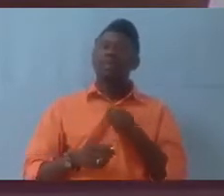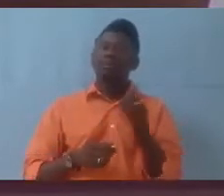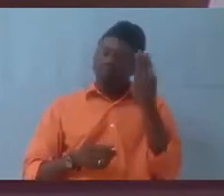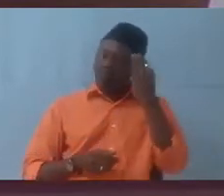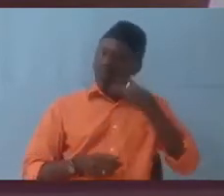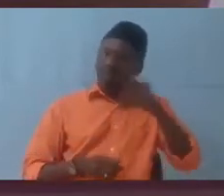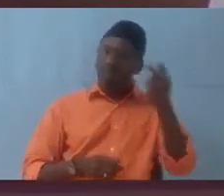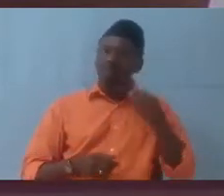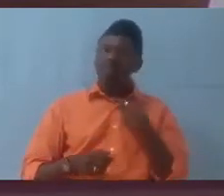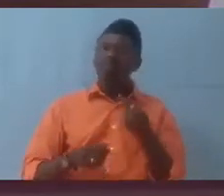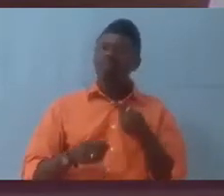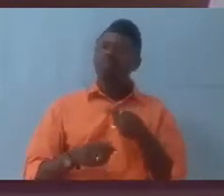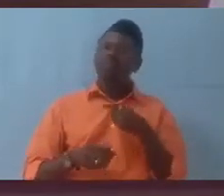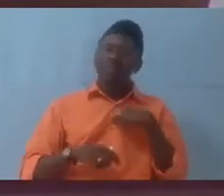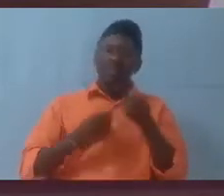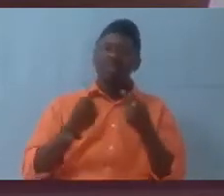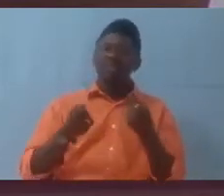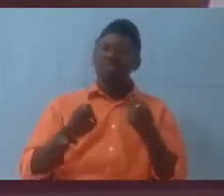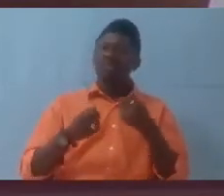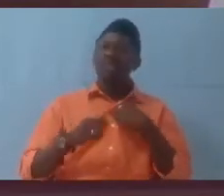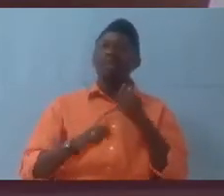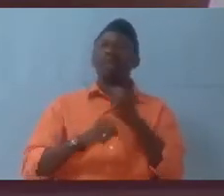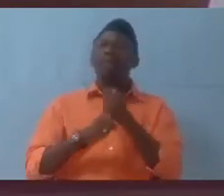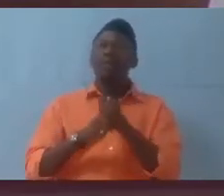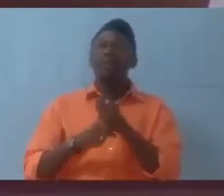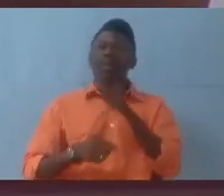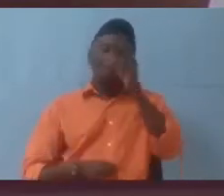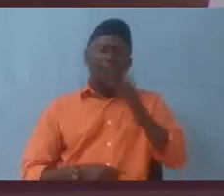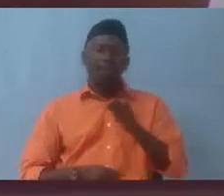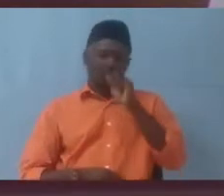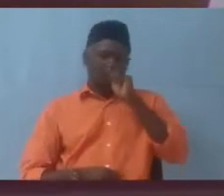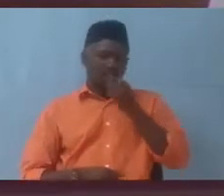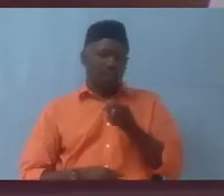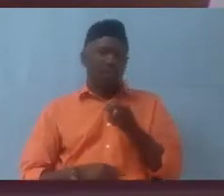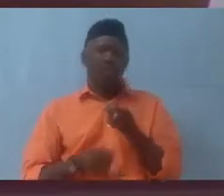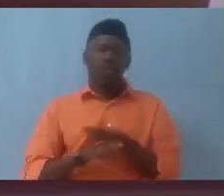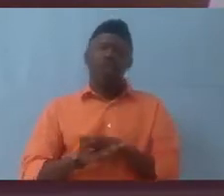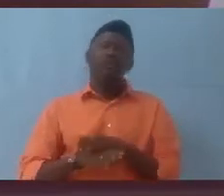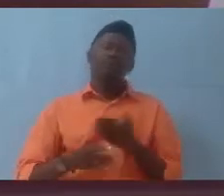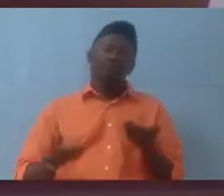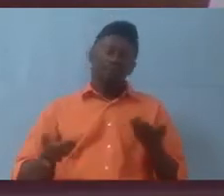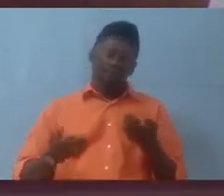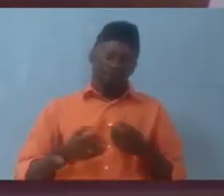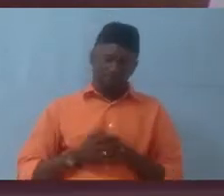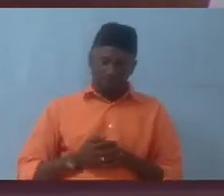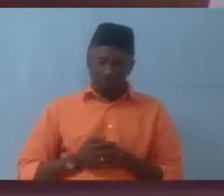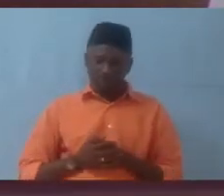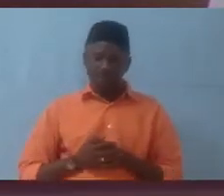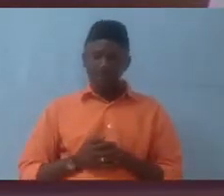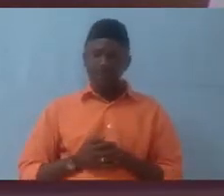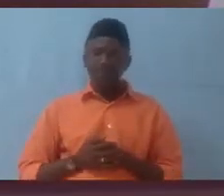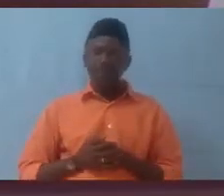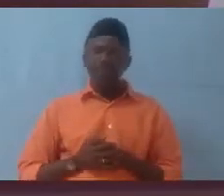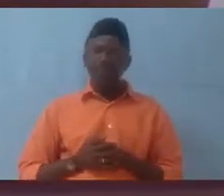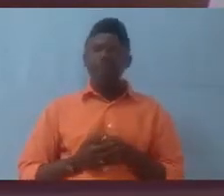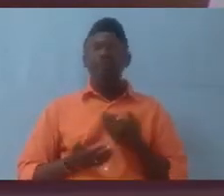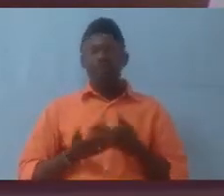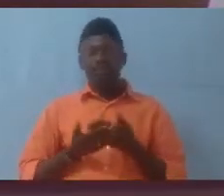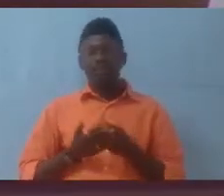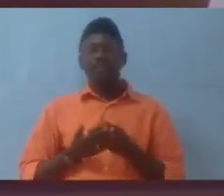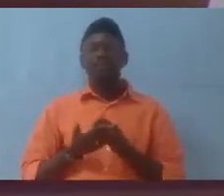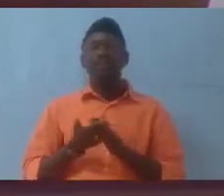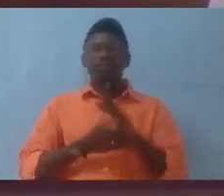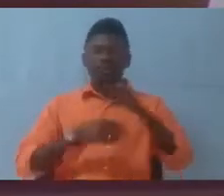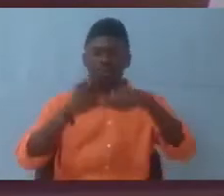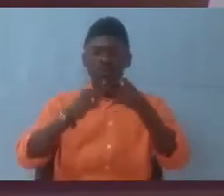xamne mo aju ci li nga xamne moy ciaganté go xamne amone na ba tax nit ñakoon ci bakanam. Can you continue to tell this commission what